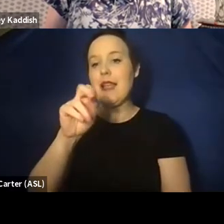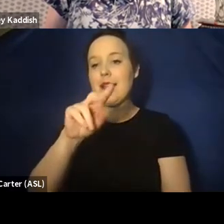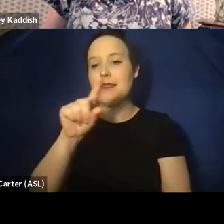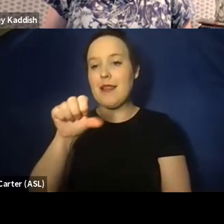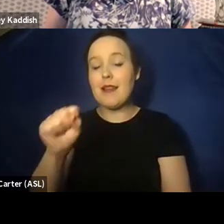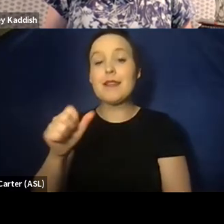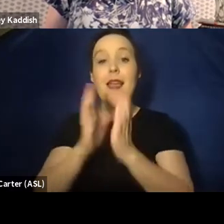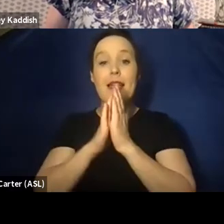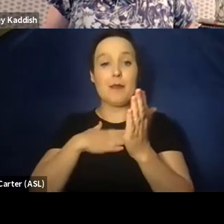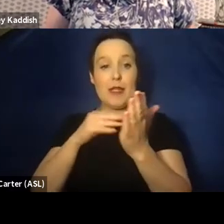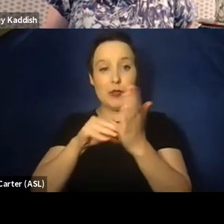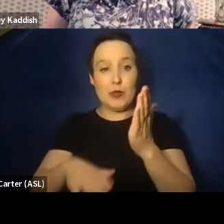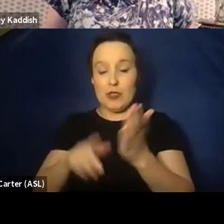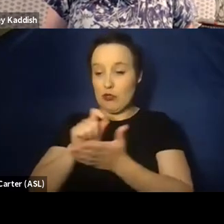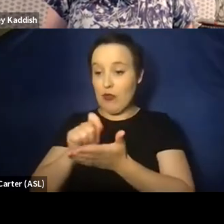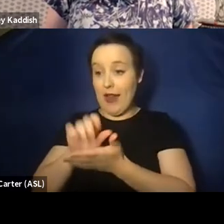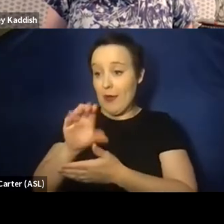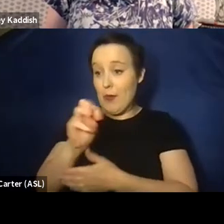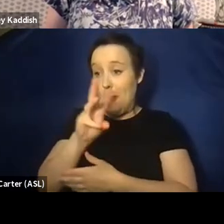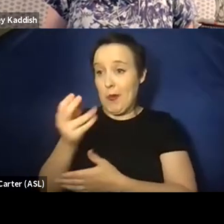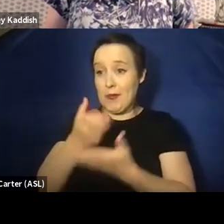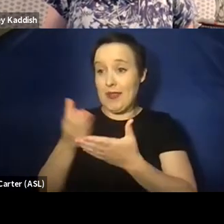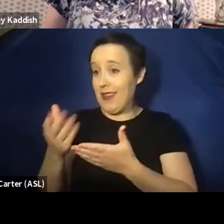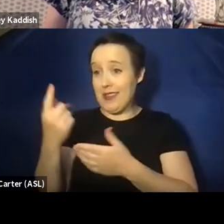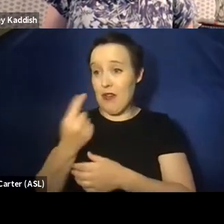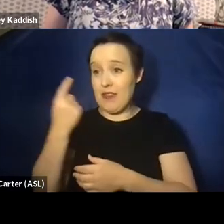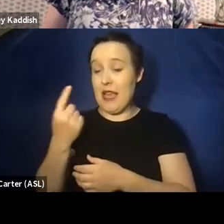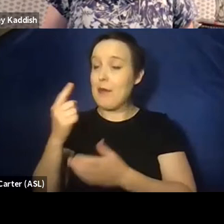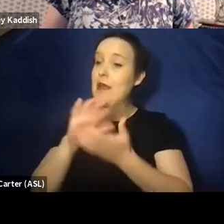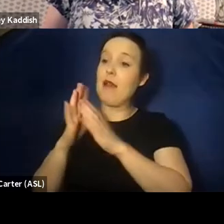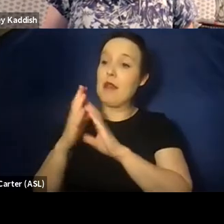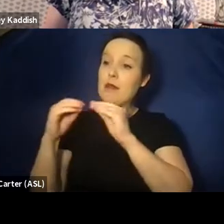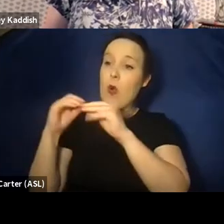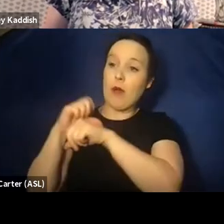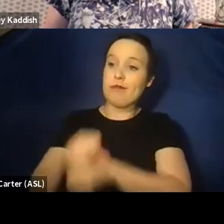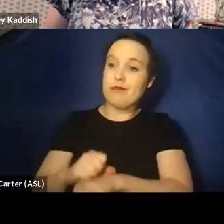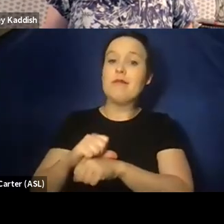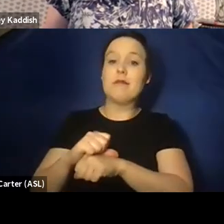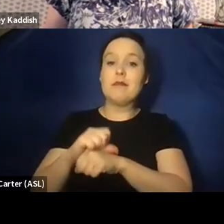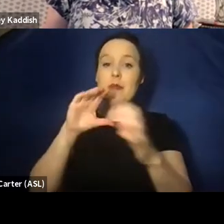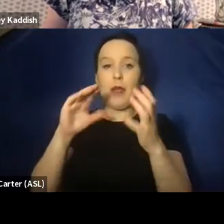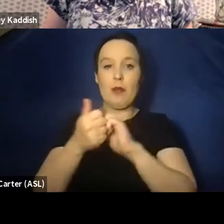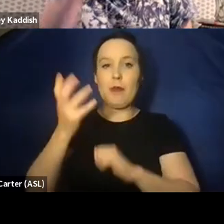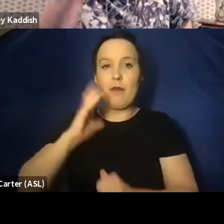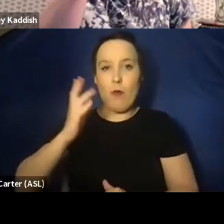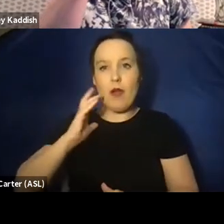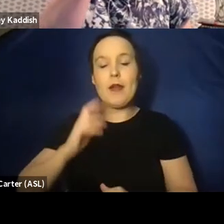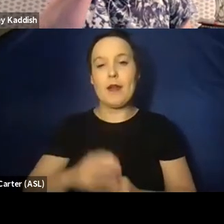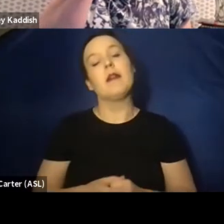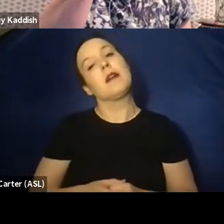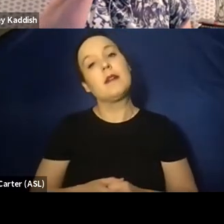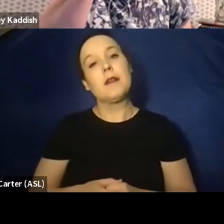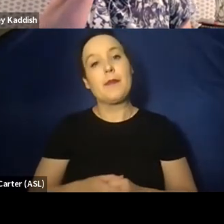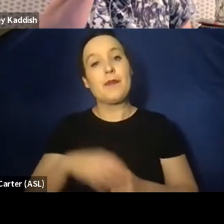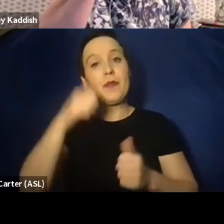material all the time. And I think it's becoming much more part of the lexicon than it once was. Because remember,